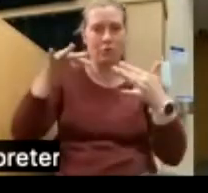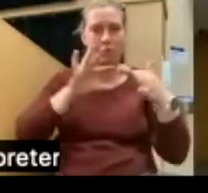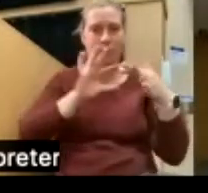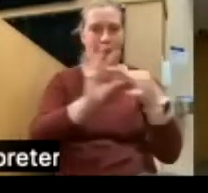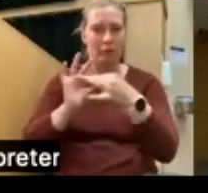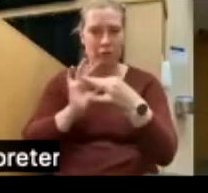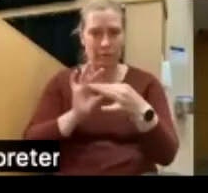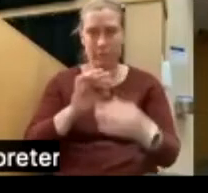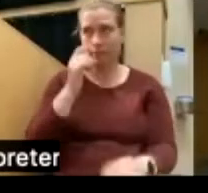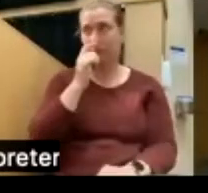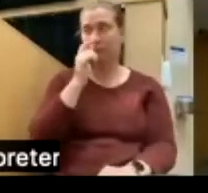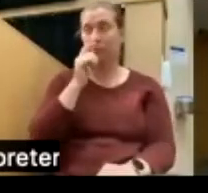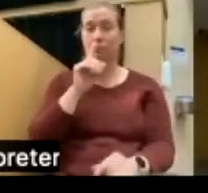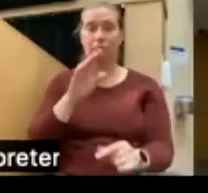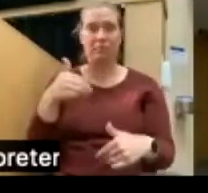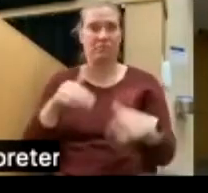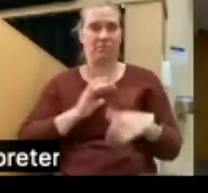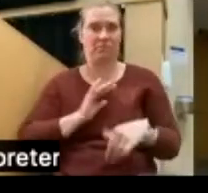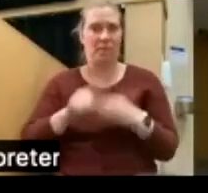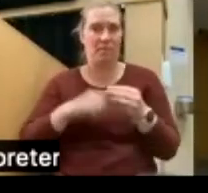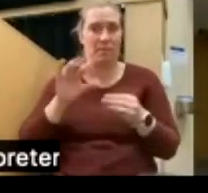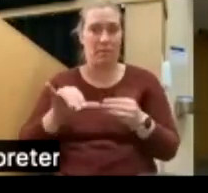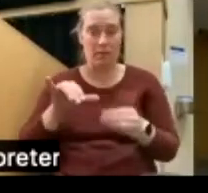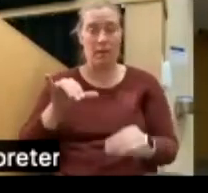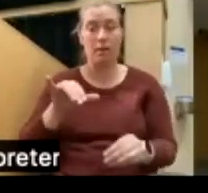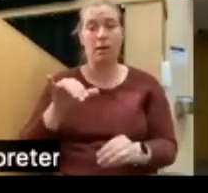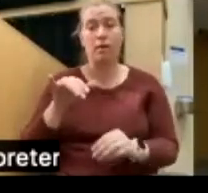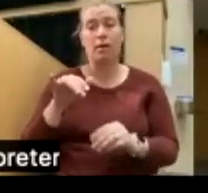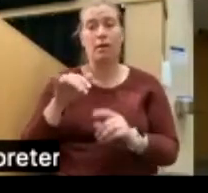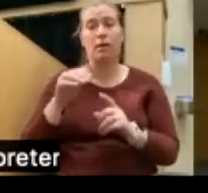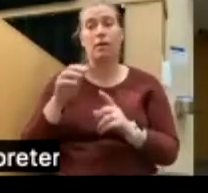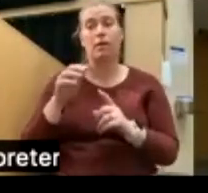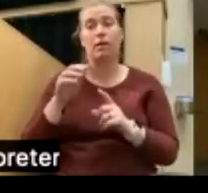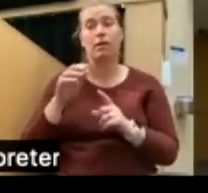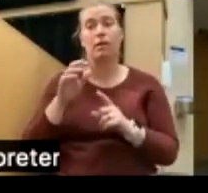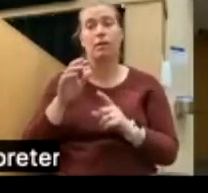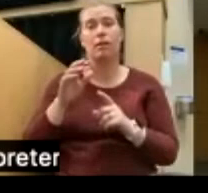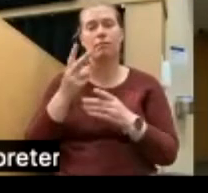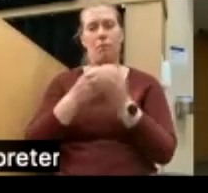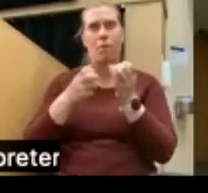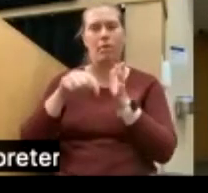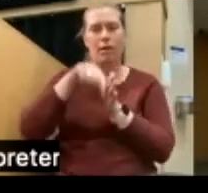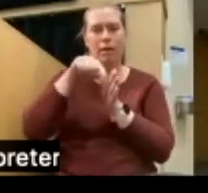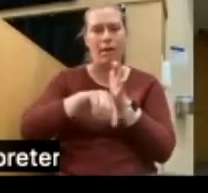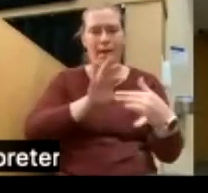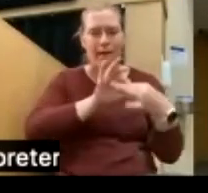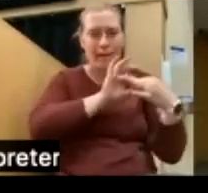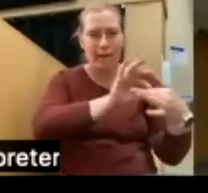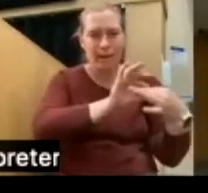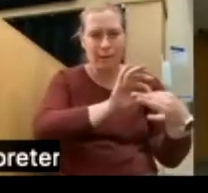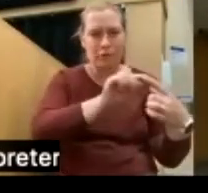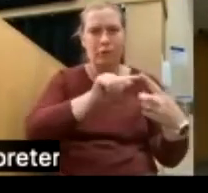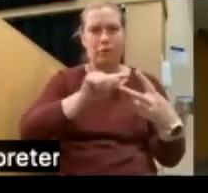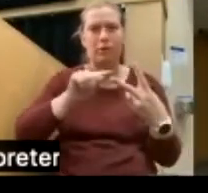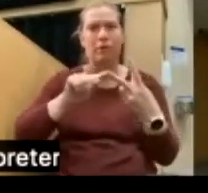And what's really great and exciting about this is it's both deep connections and then it's also casual